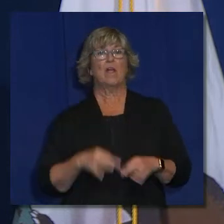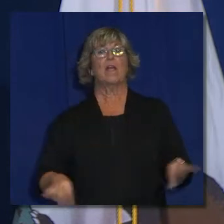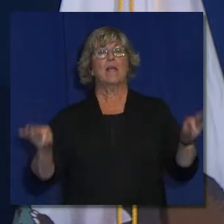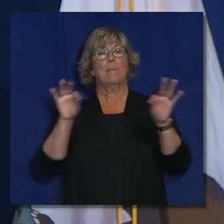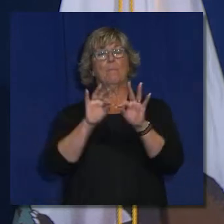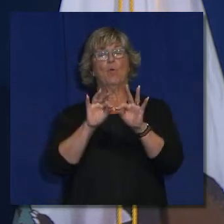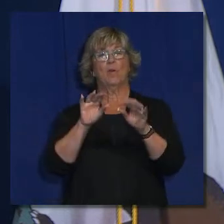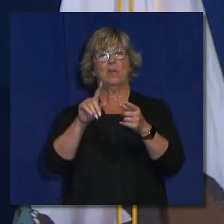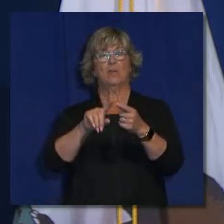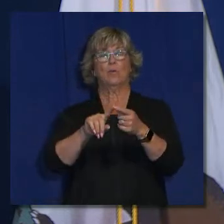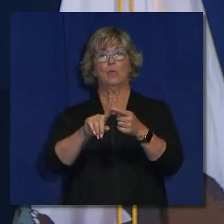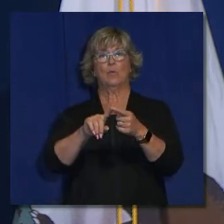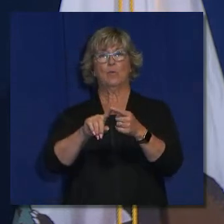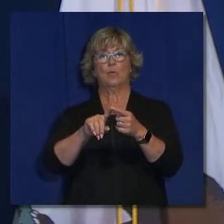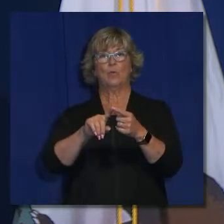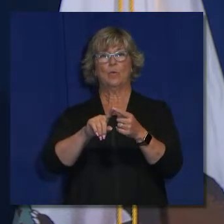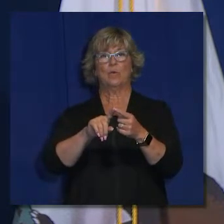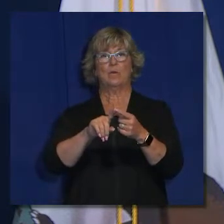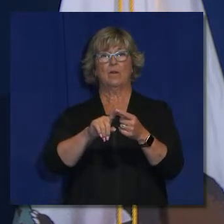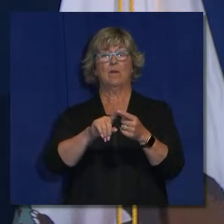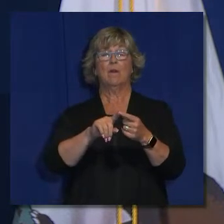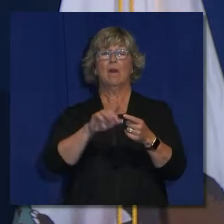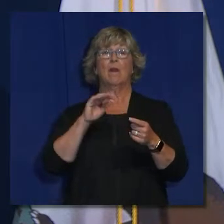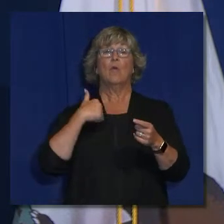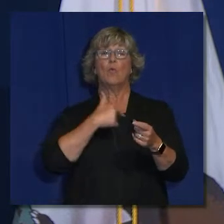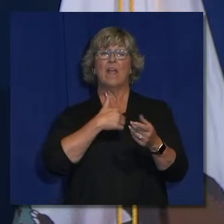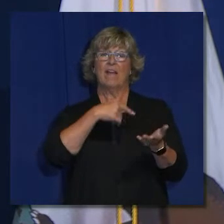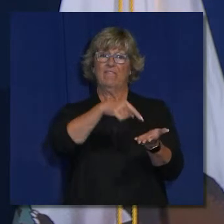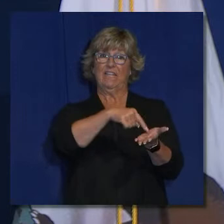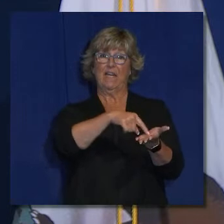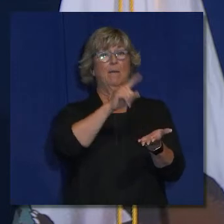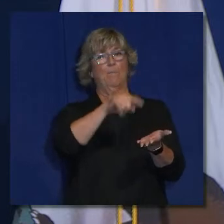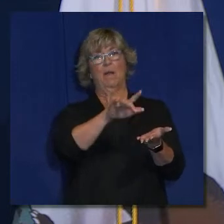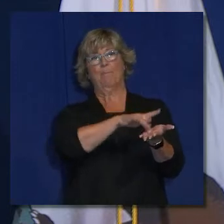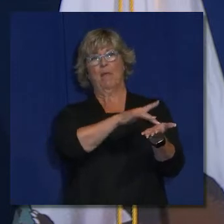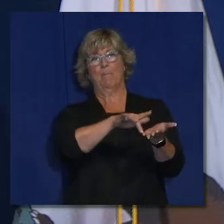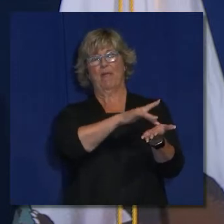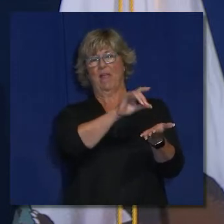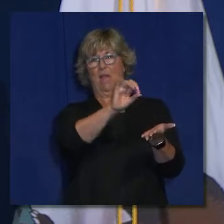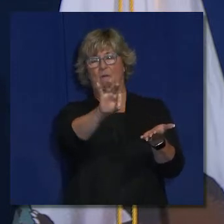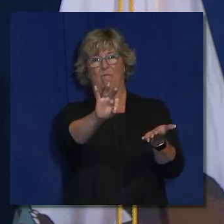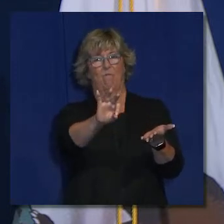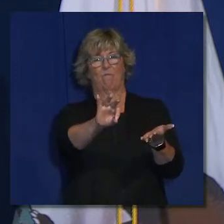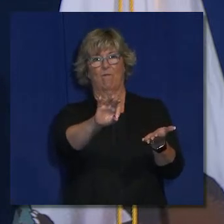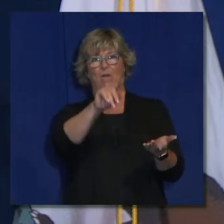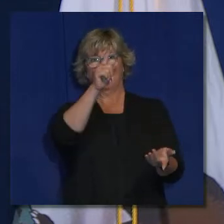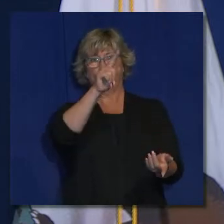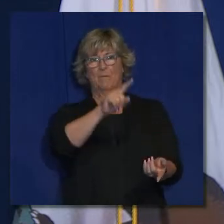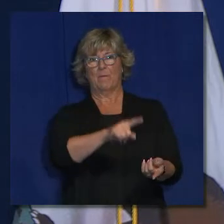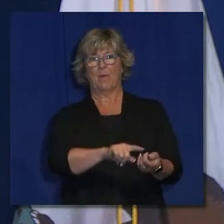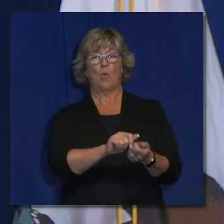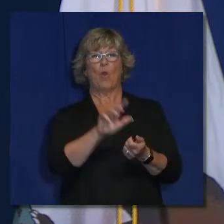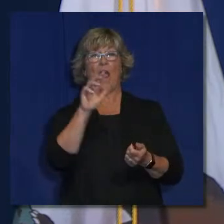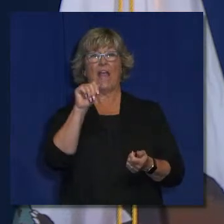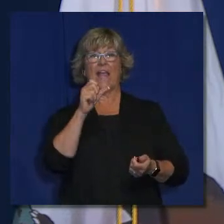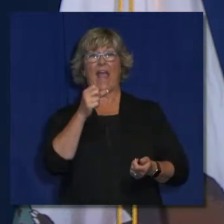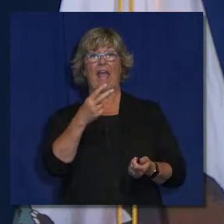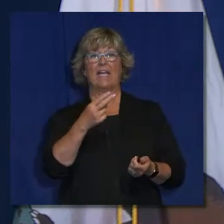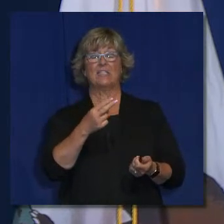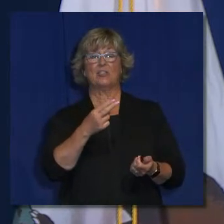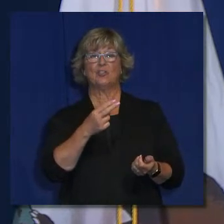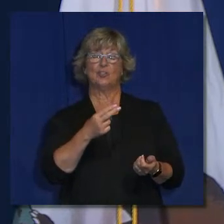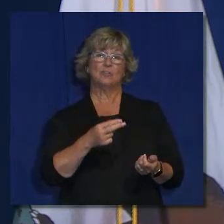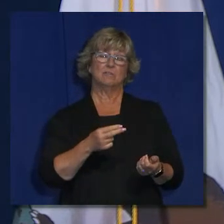important to pay all these debts that we had paid off, important to pay down with cash some of these